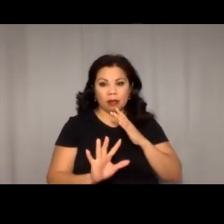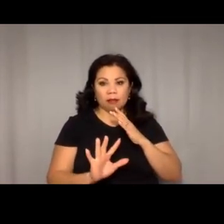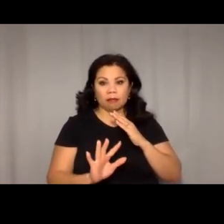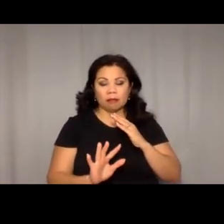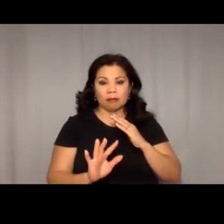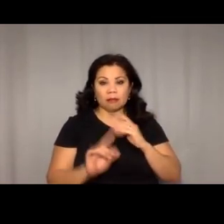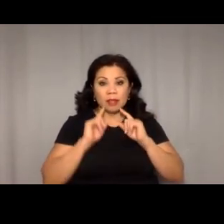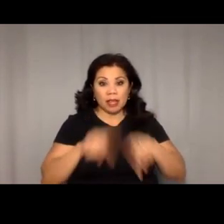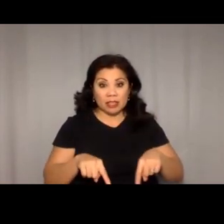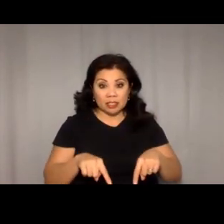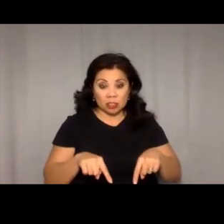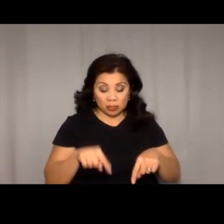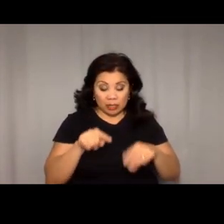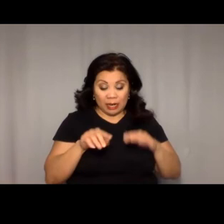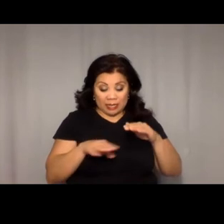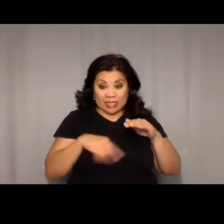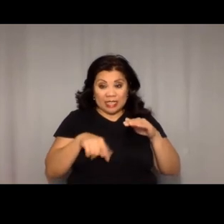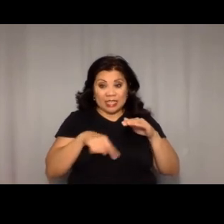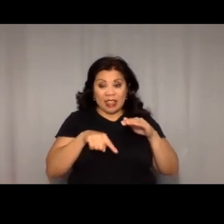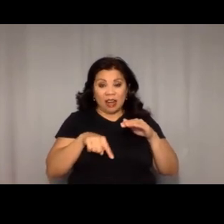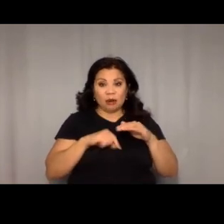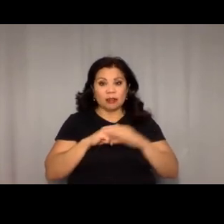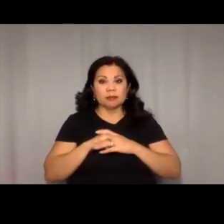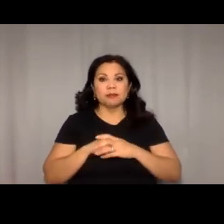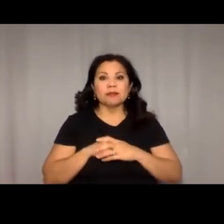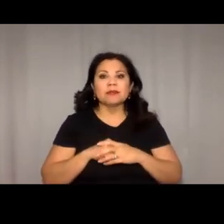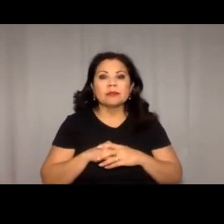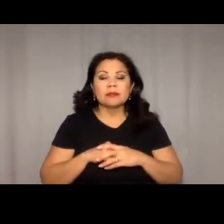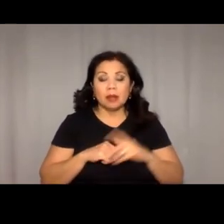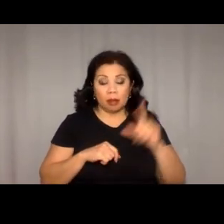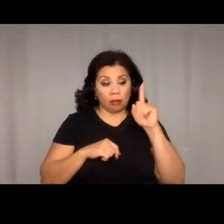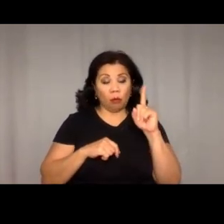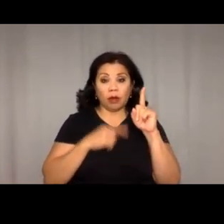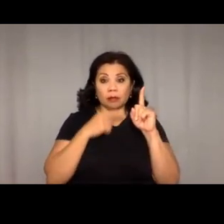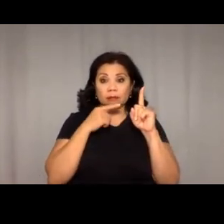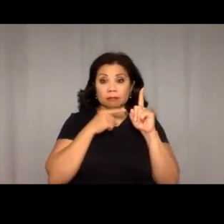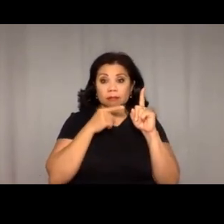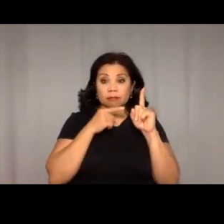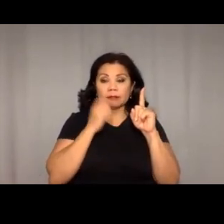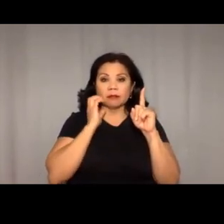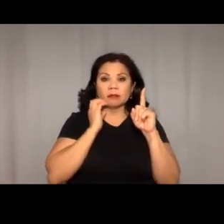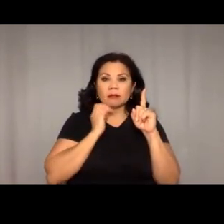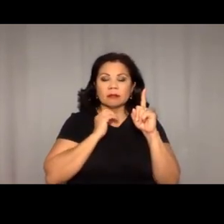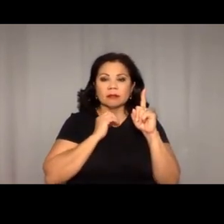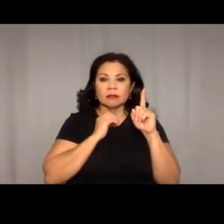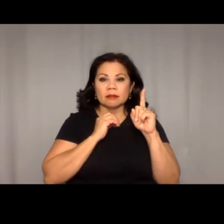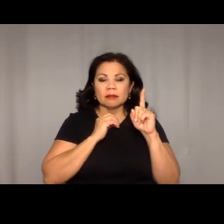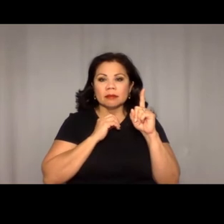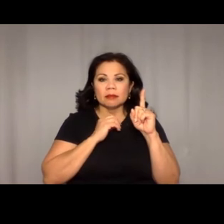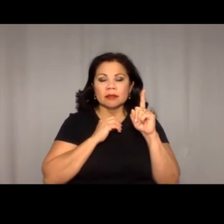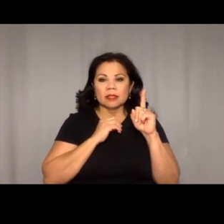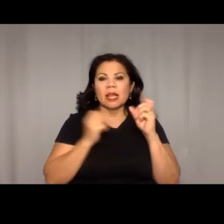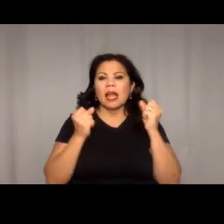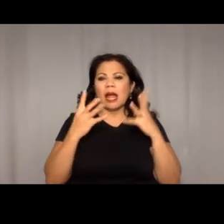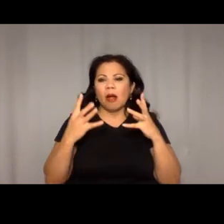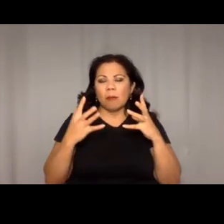answer is in here. Okay. This one at the top which is your quotient, how many times